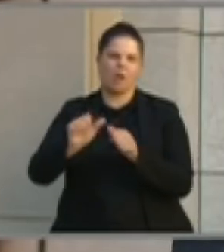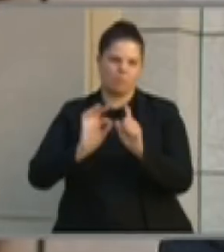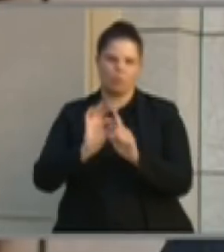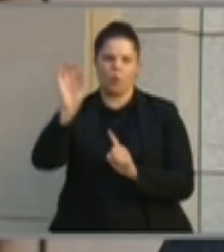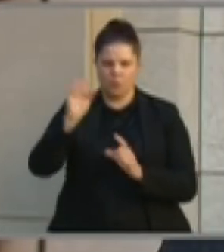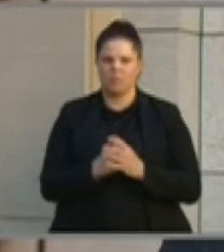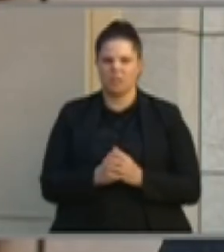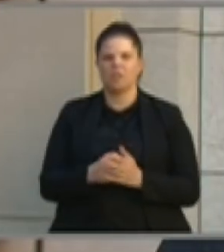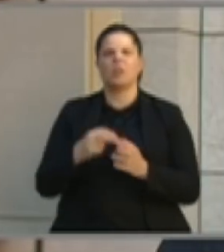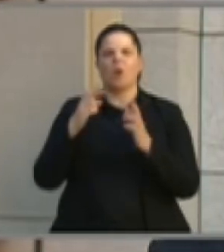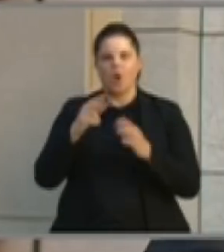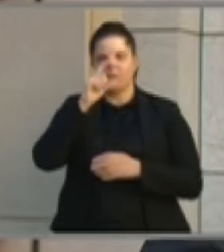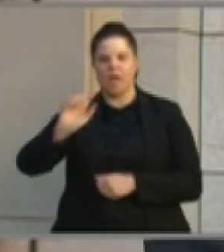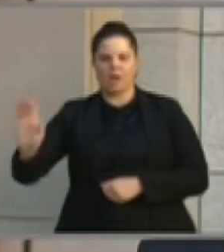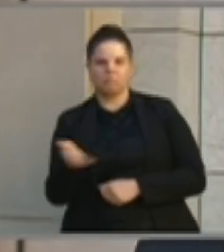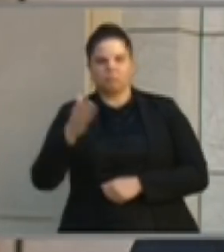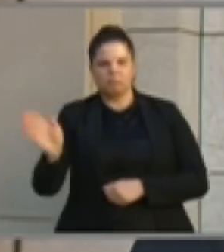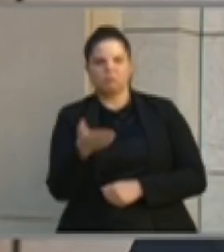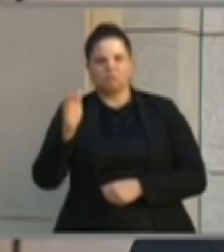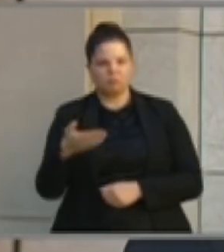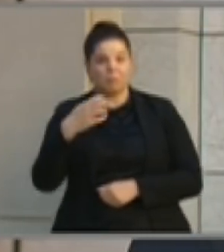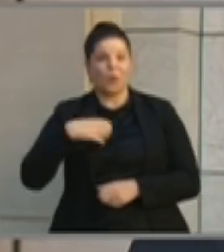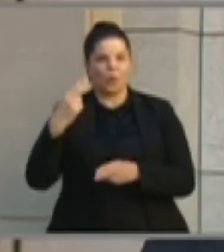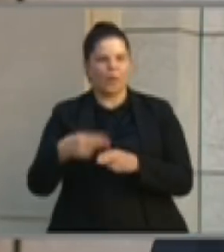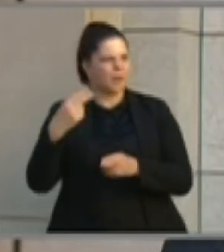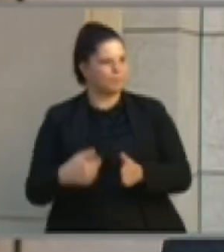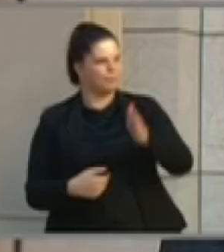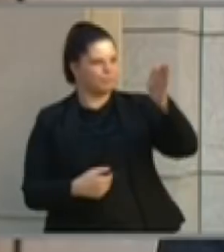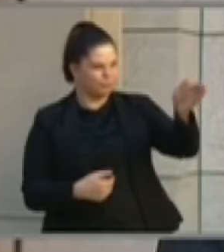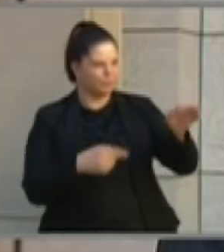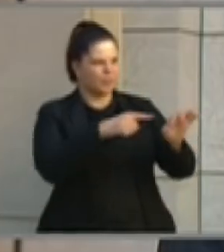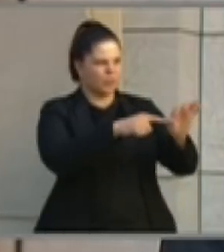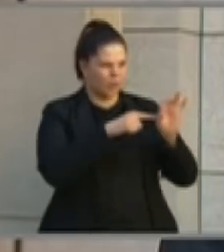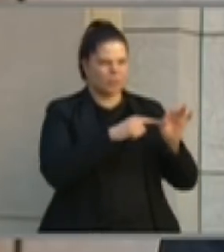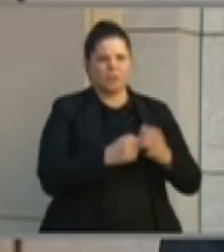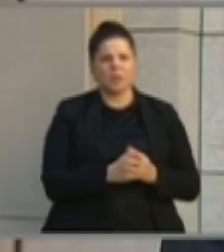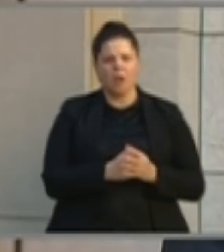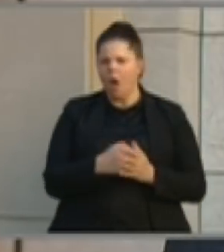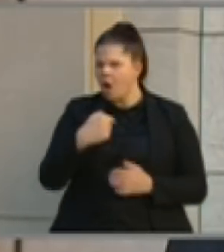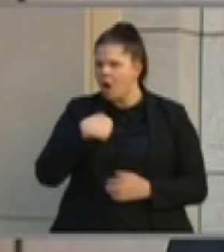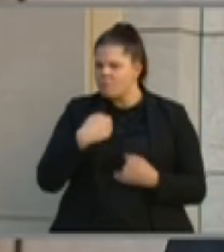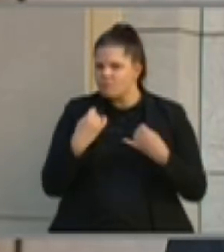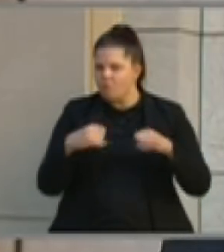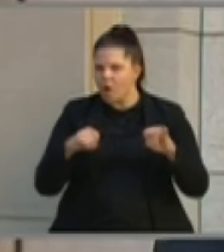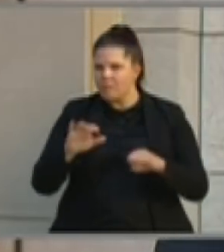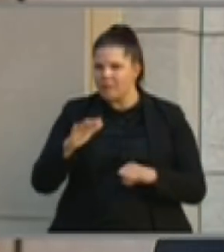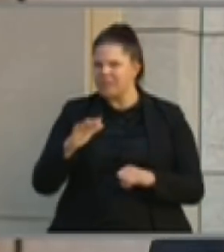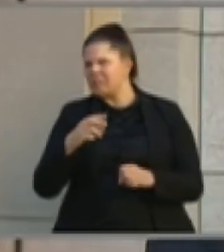move more quickly through those arrangements. Andrew. Prime Minister, correct me if I'm wrong, maths is it's